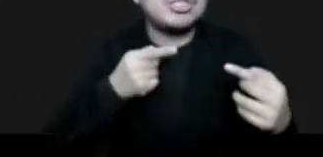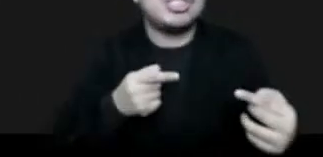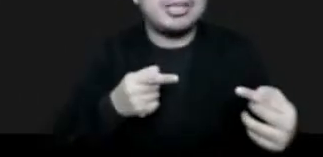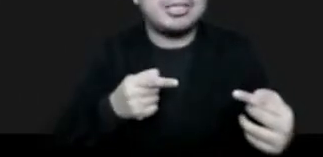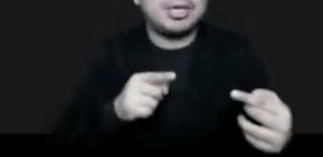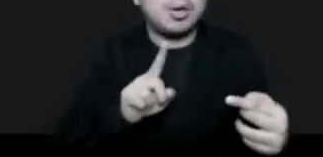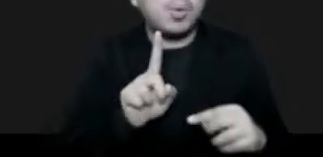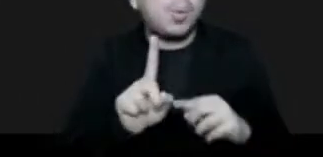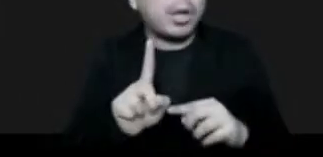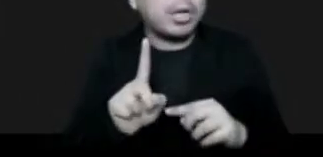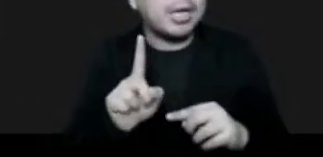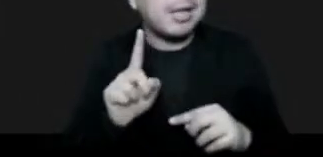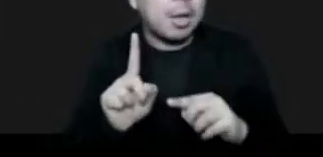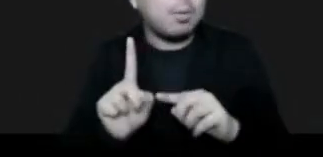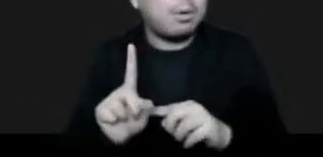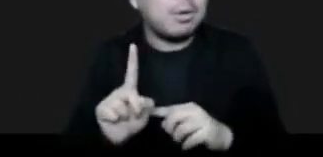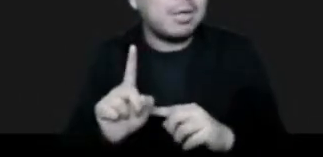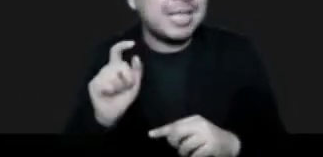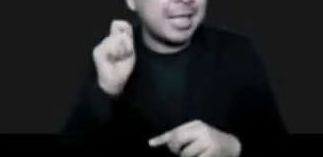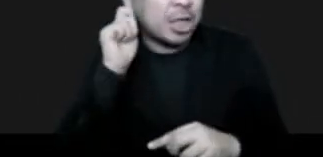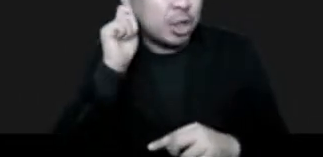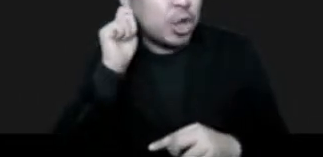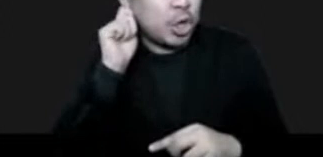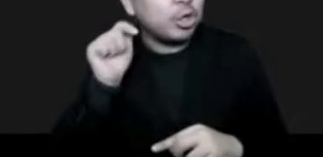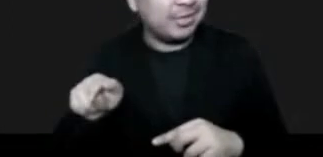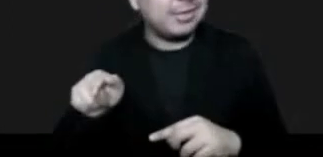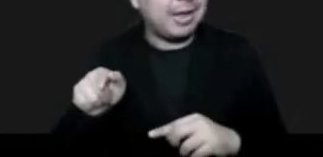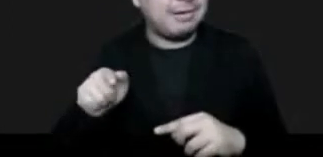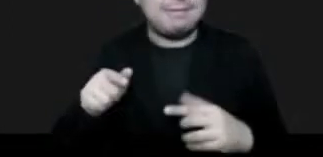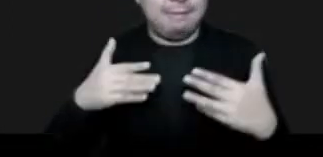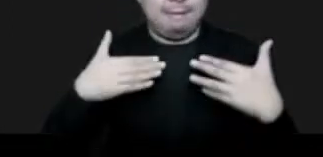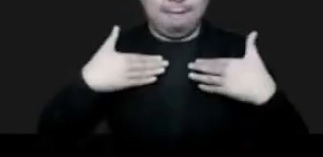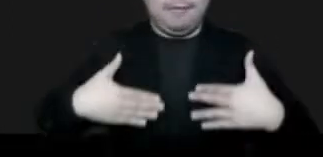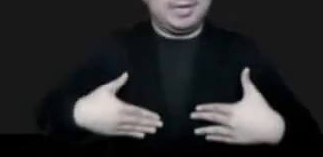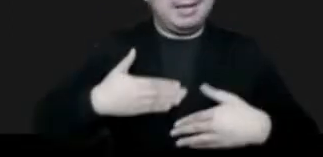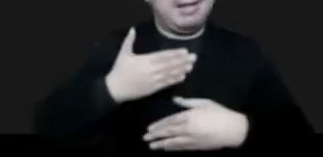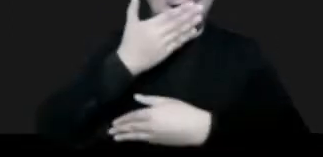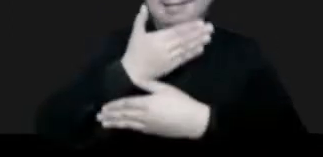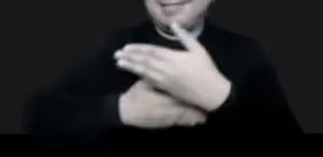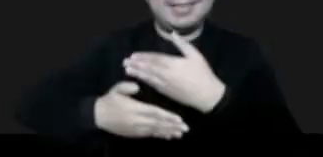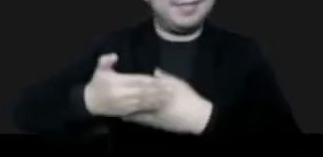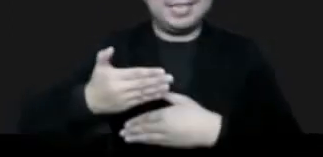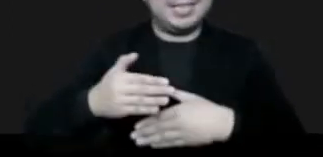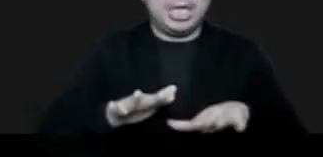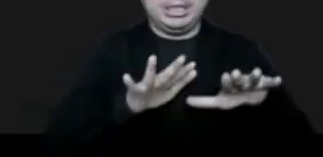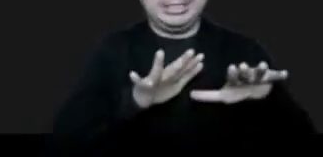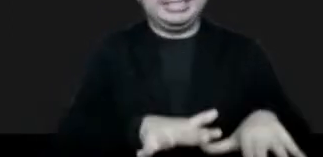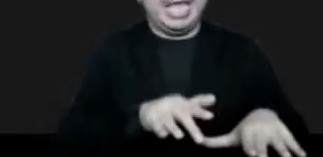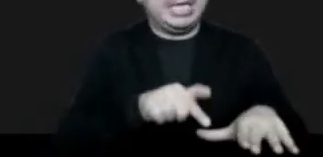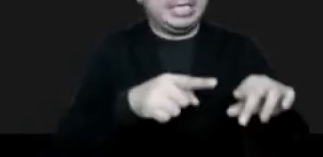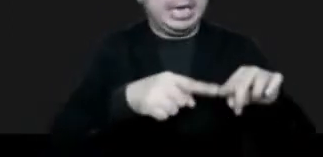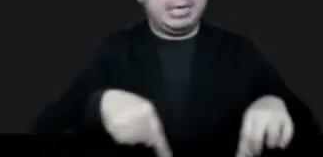physical disability who had remained on the ground, and no one was able to